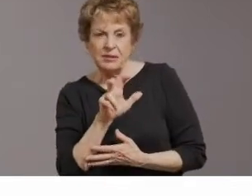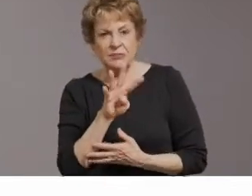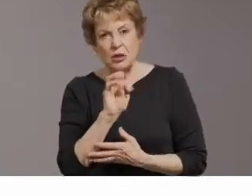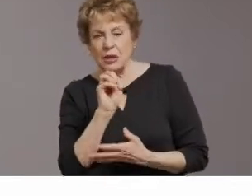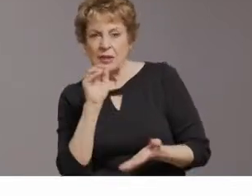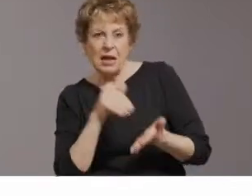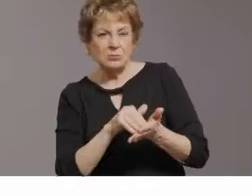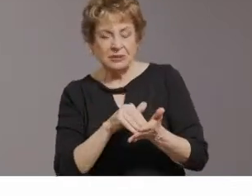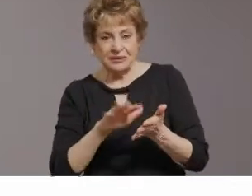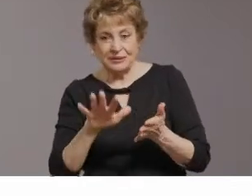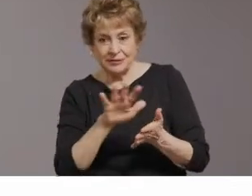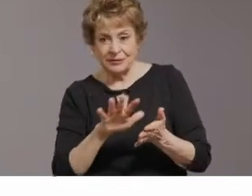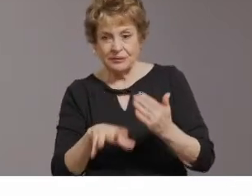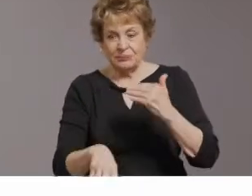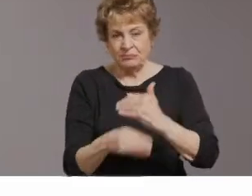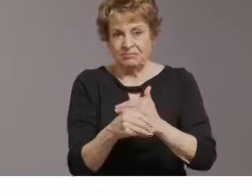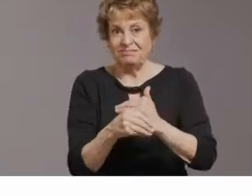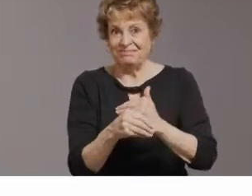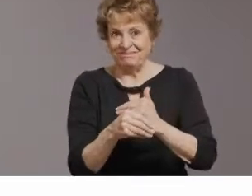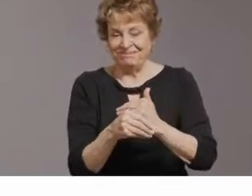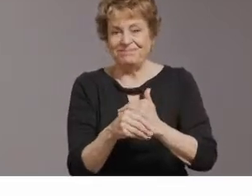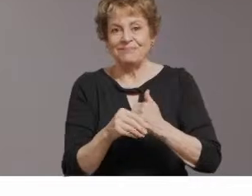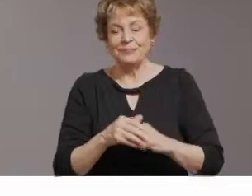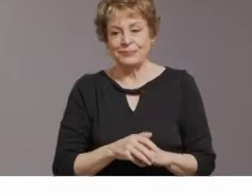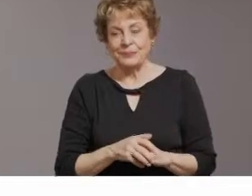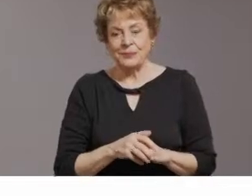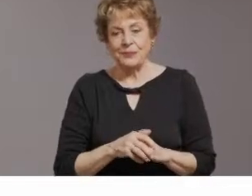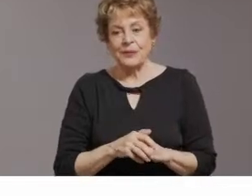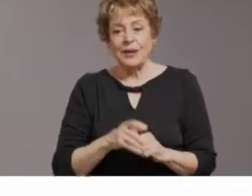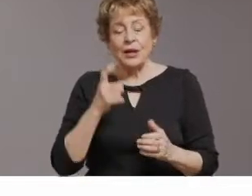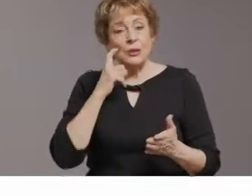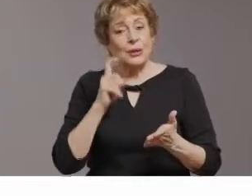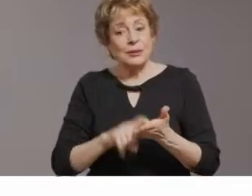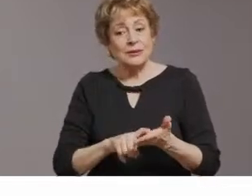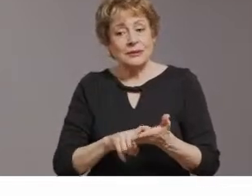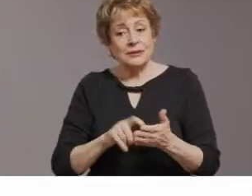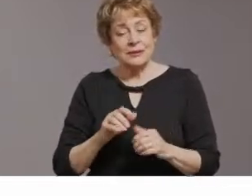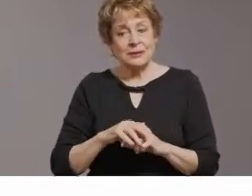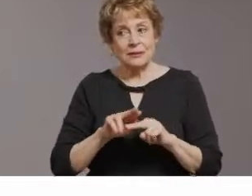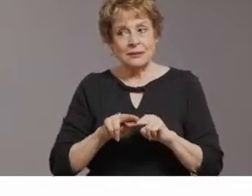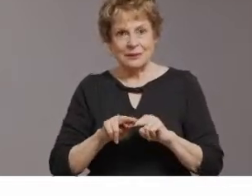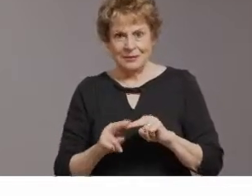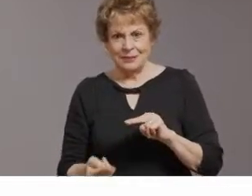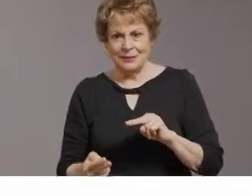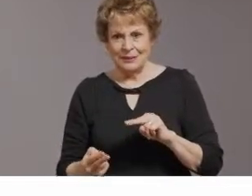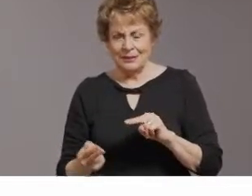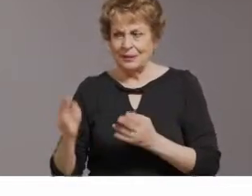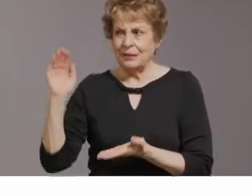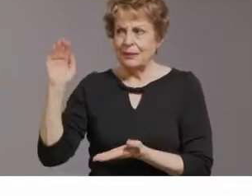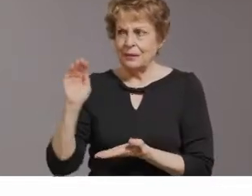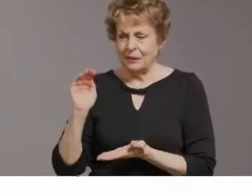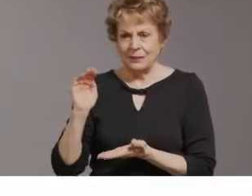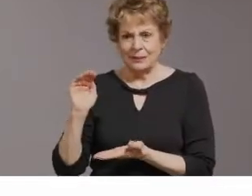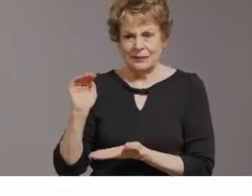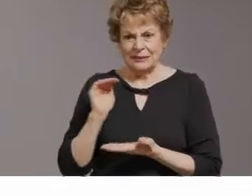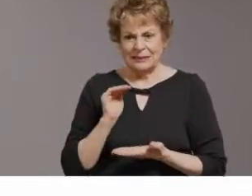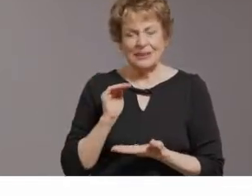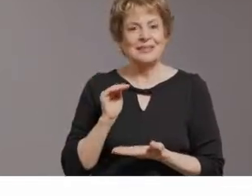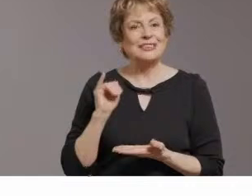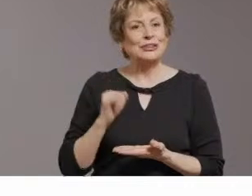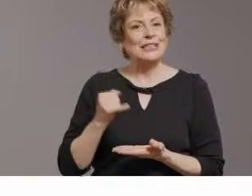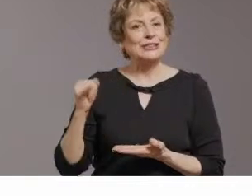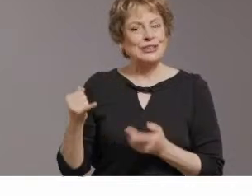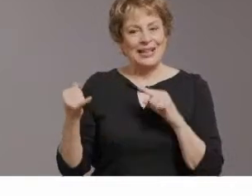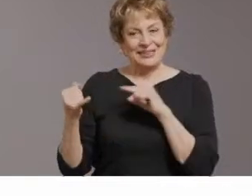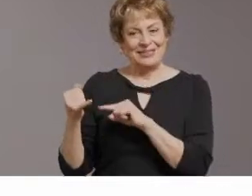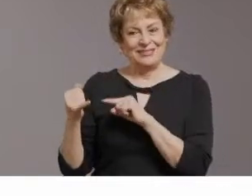340,000 additional doses. You will see that there's a significant decrease in the amount of J&J or Janssen vaccine that we're receiving